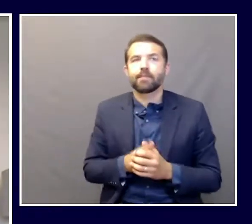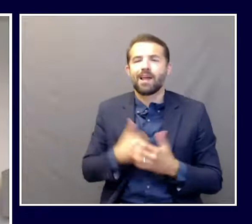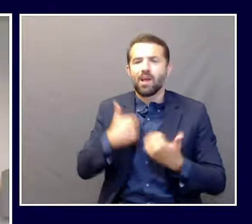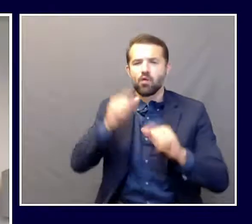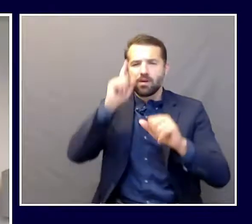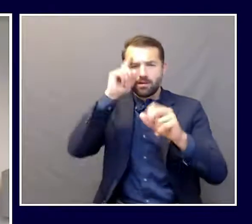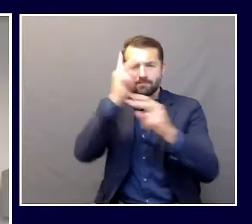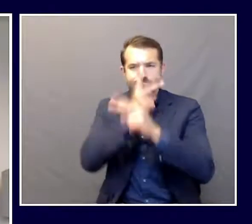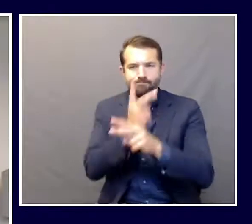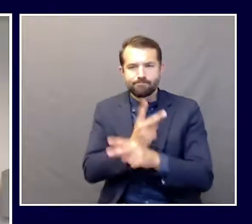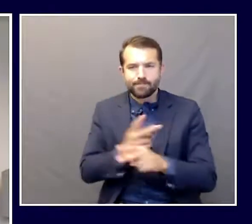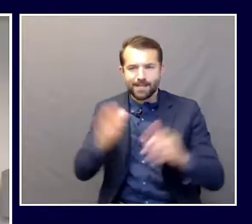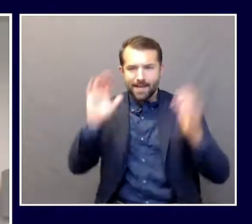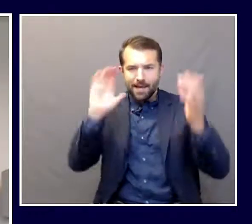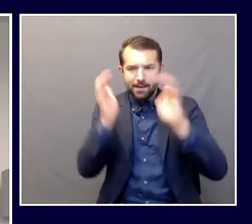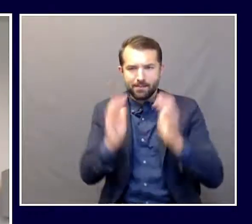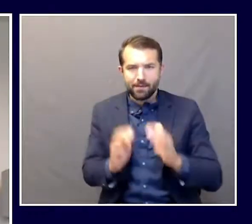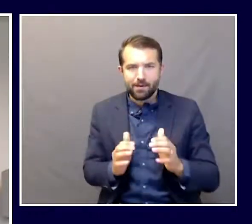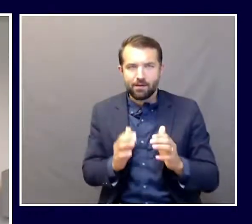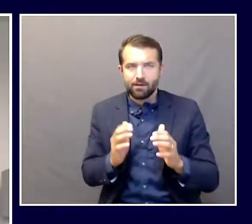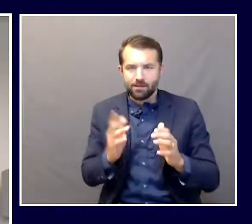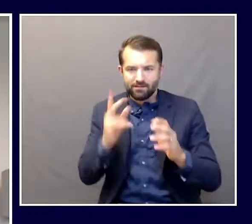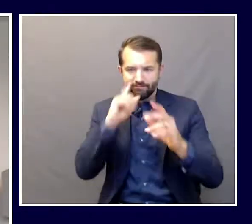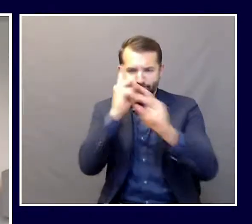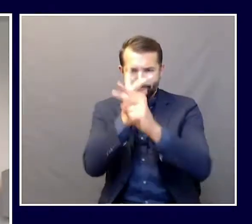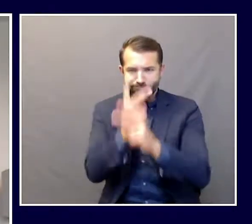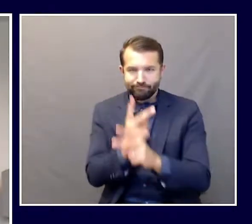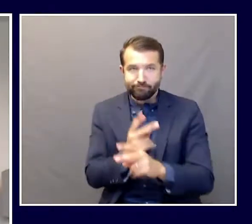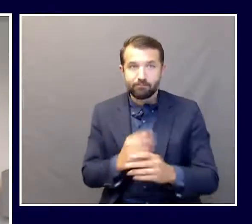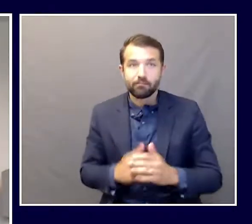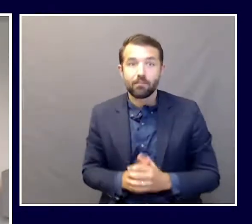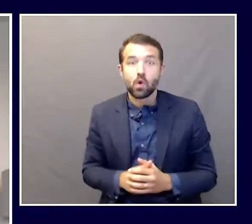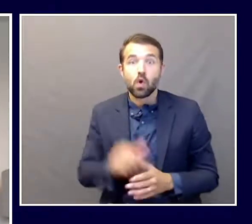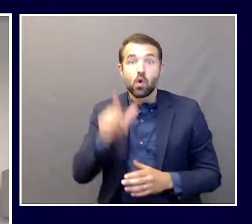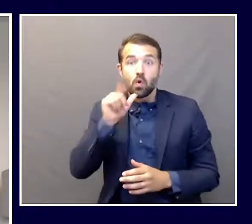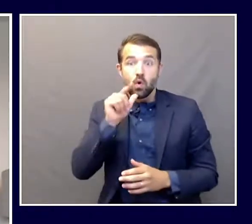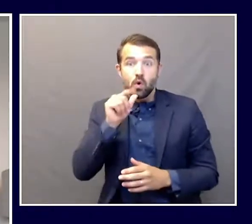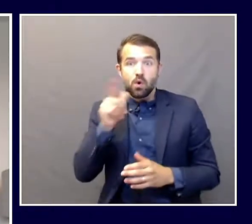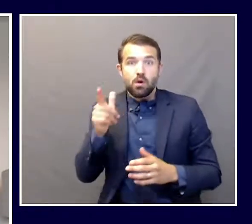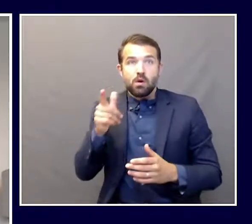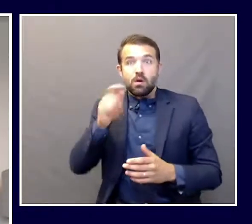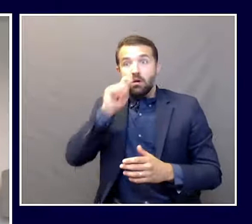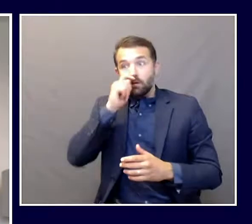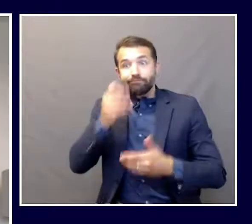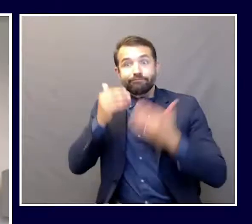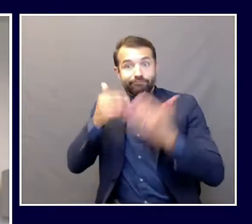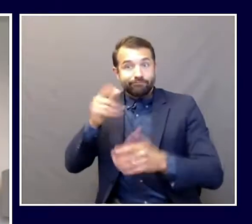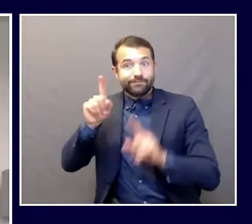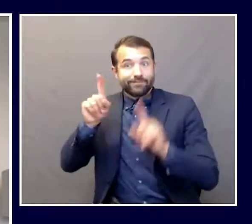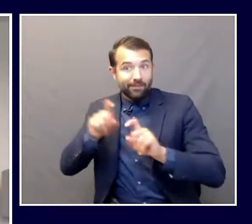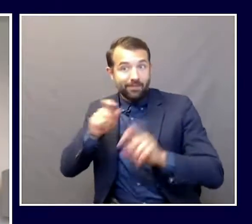are unvaccinated people. As I mentioned a moment ago, here in Maine, about 60% of our